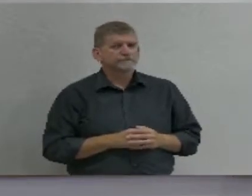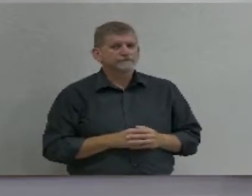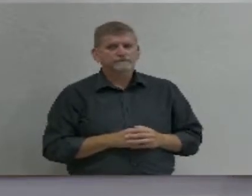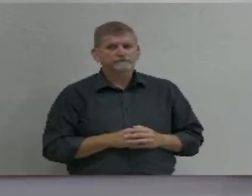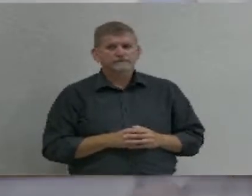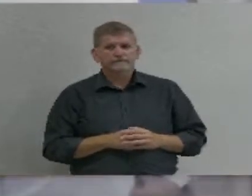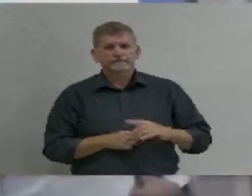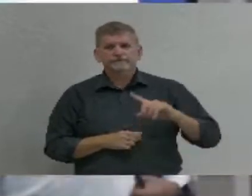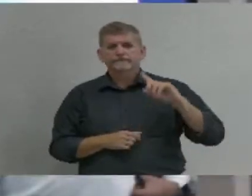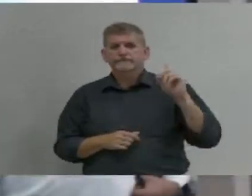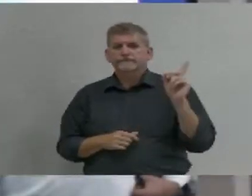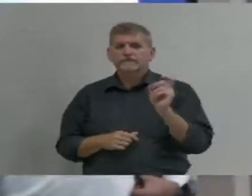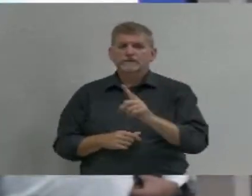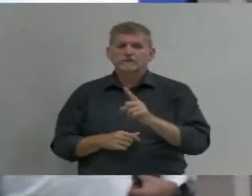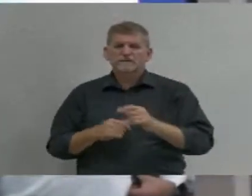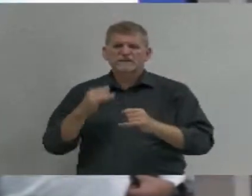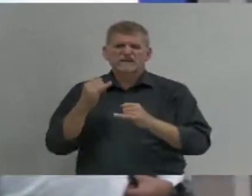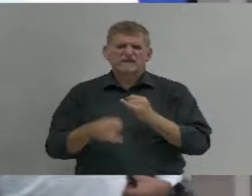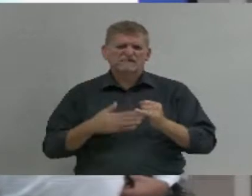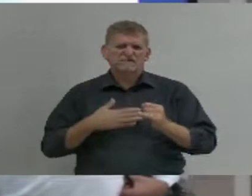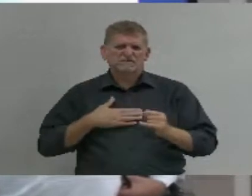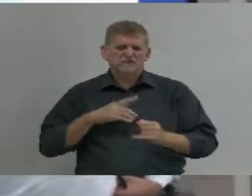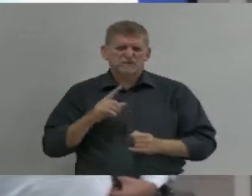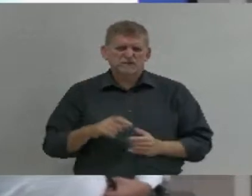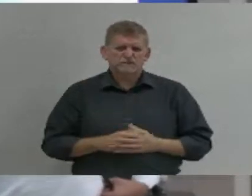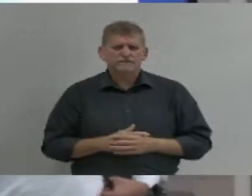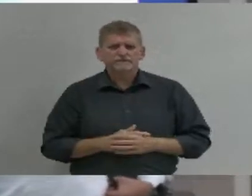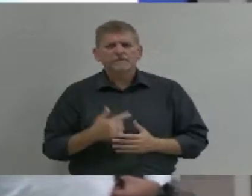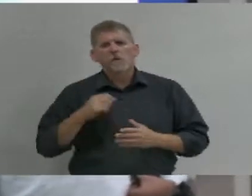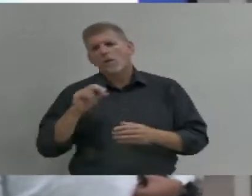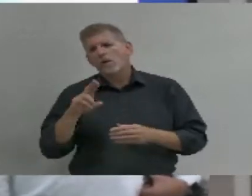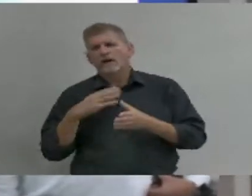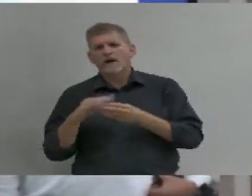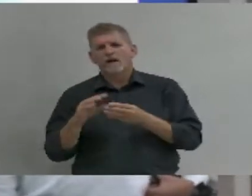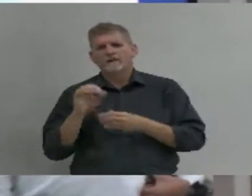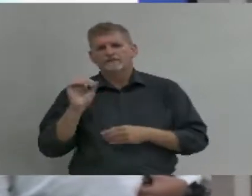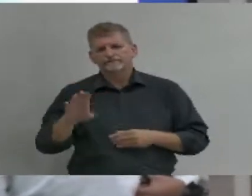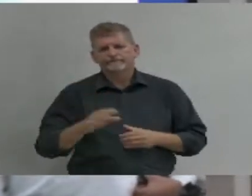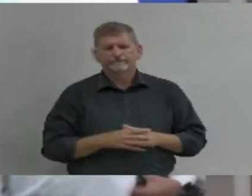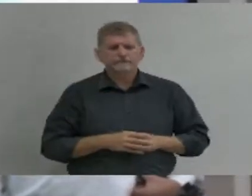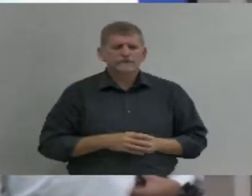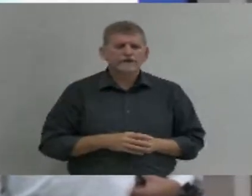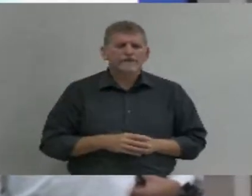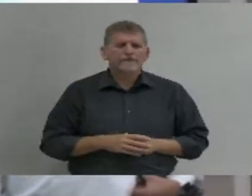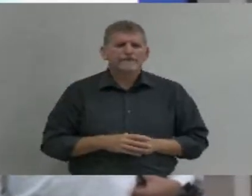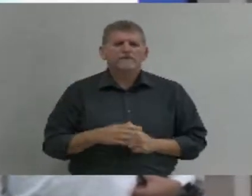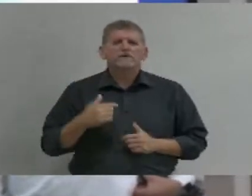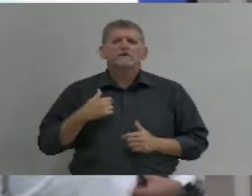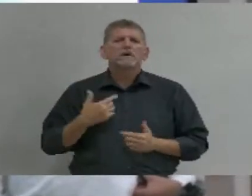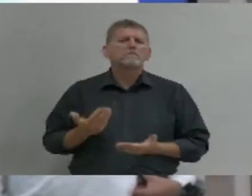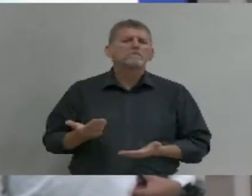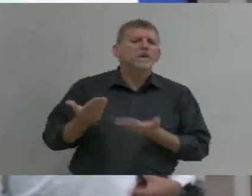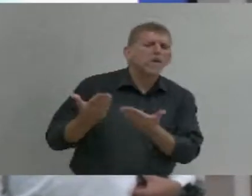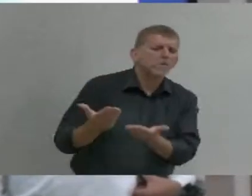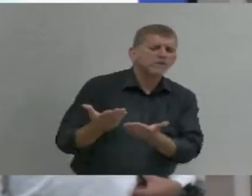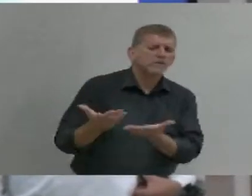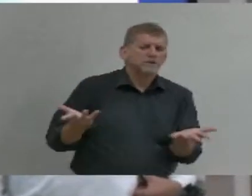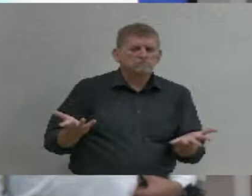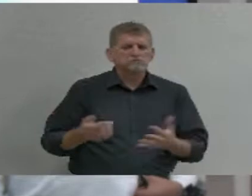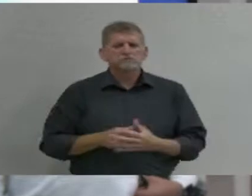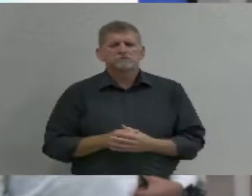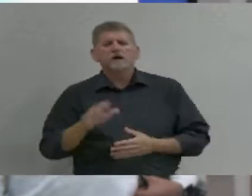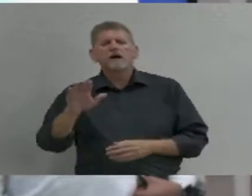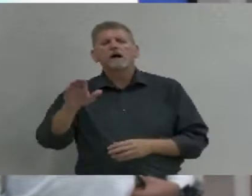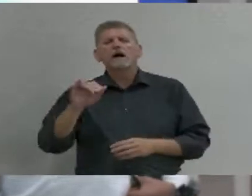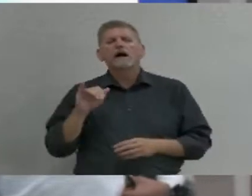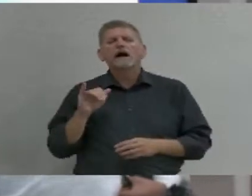One last question and comment, and this is really an ask for a proposal. If we've all followed sports,